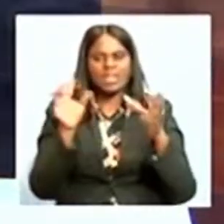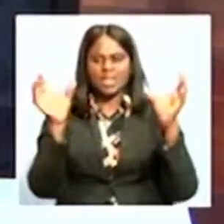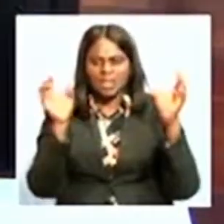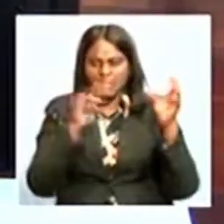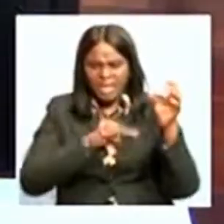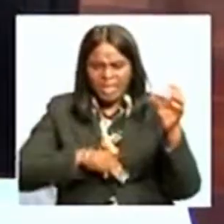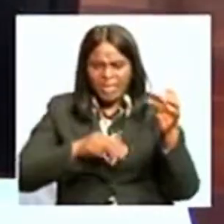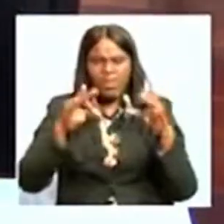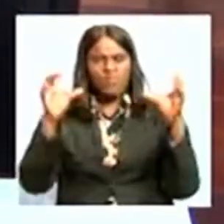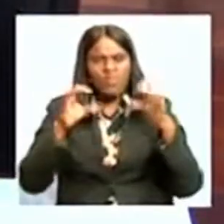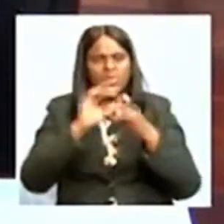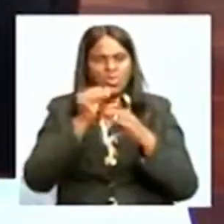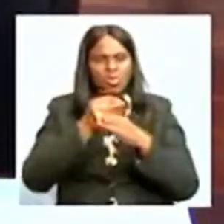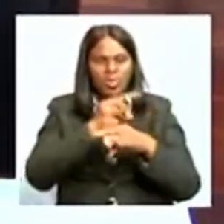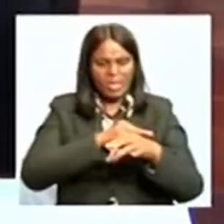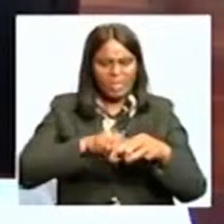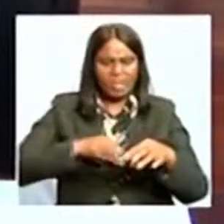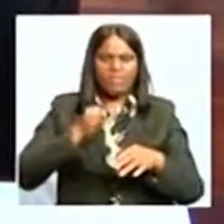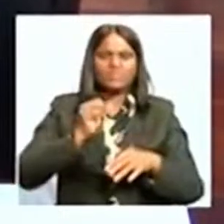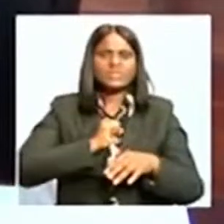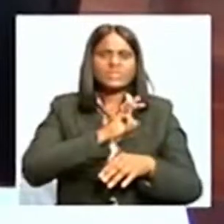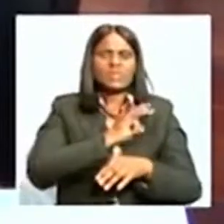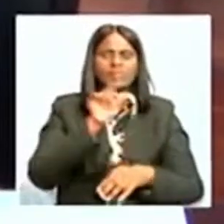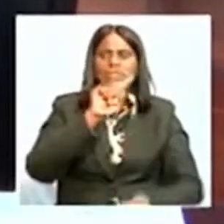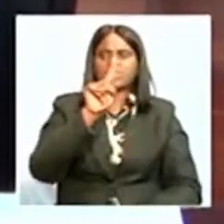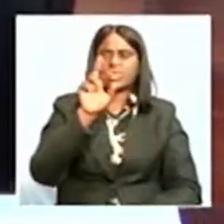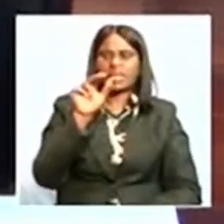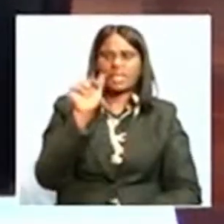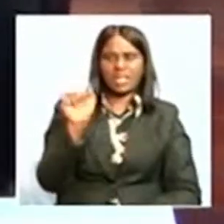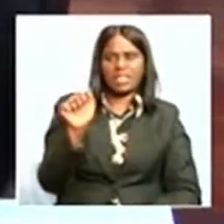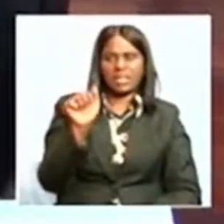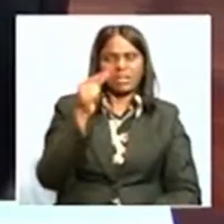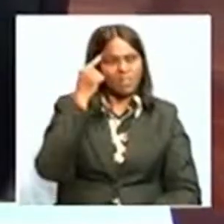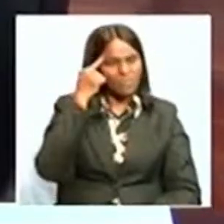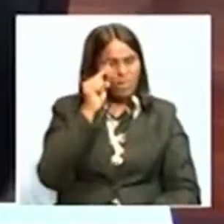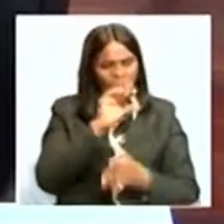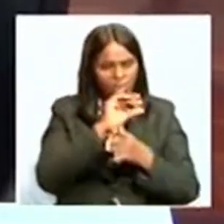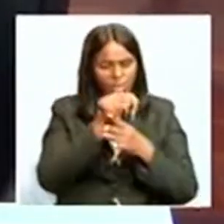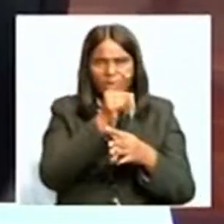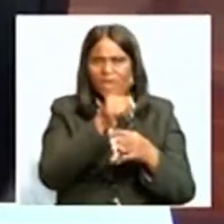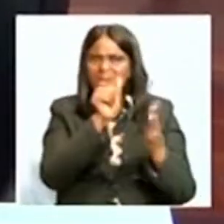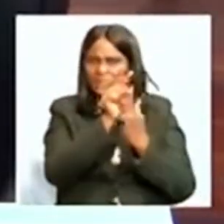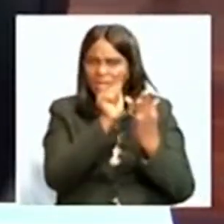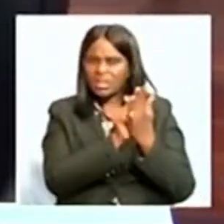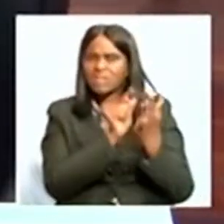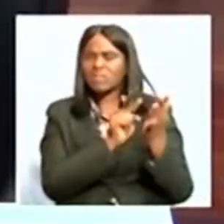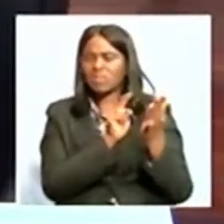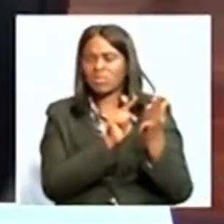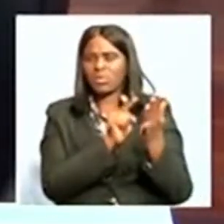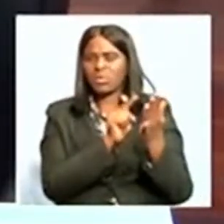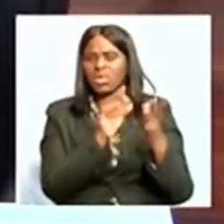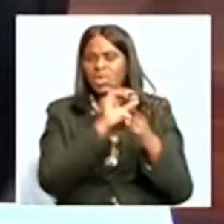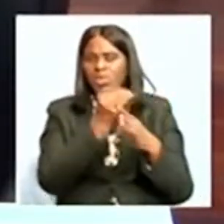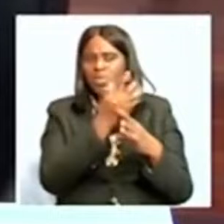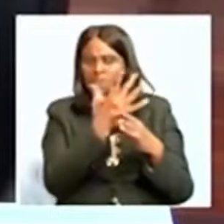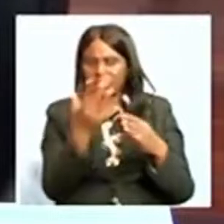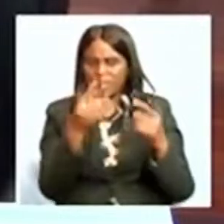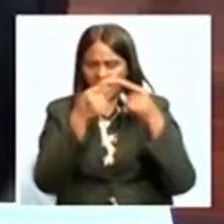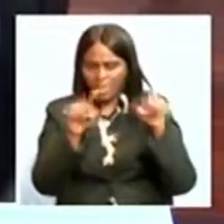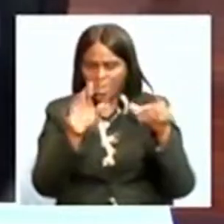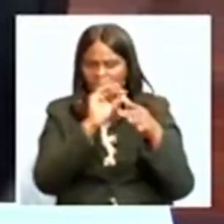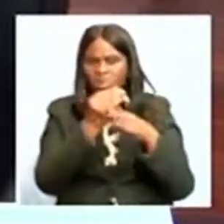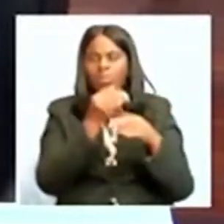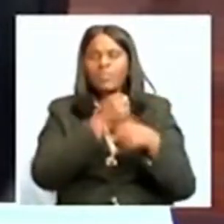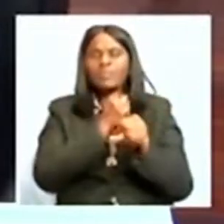or a member of staff of the Zambia Revenue Authority for or in respect of an act or thing done or